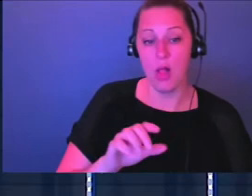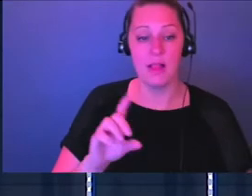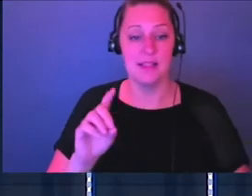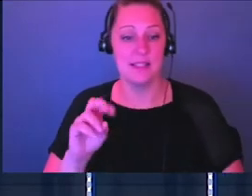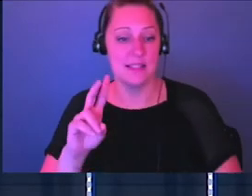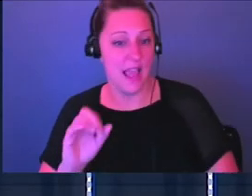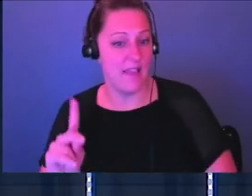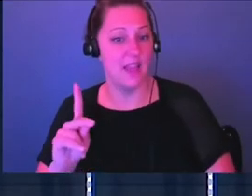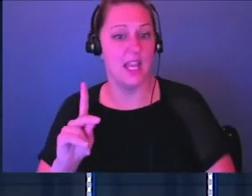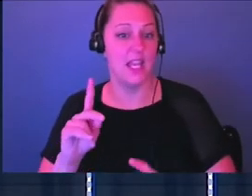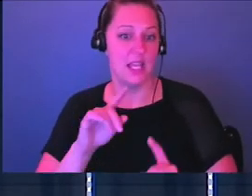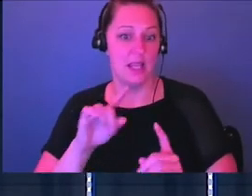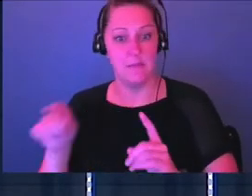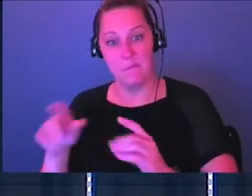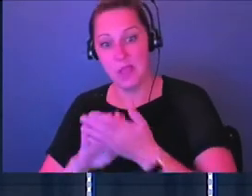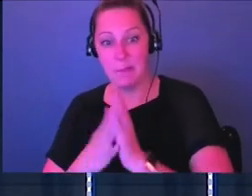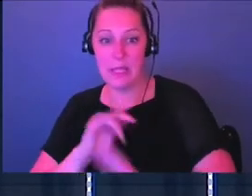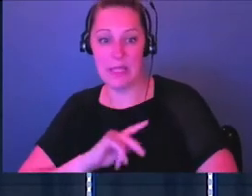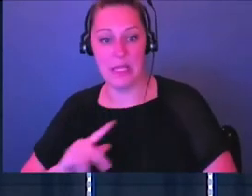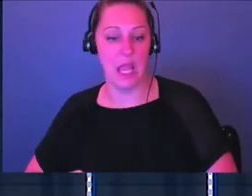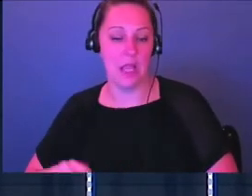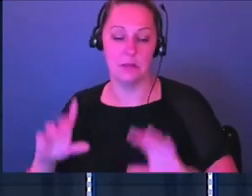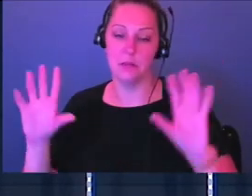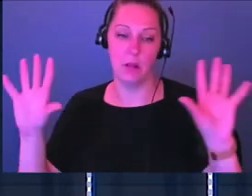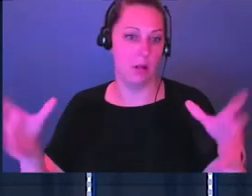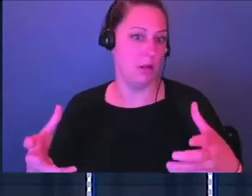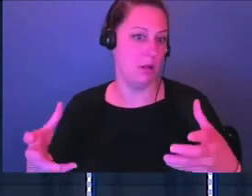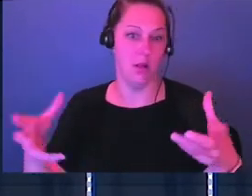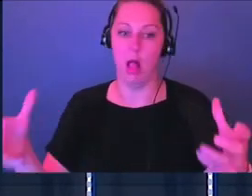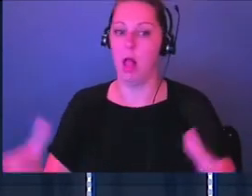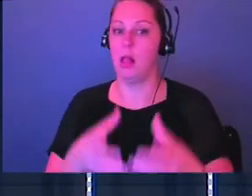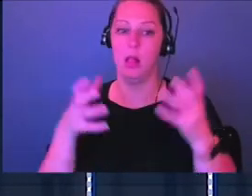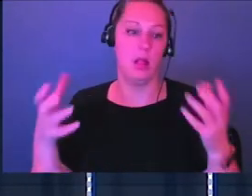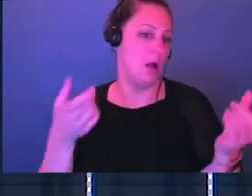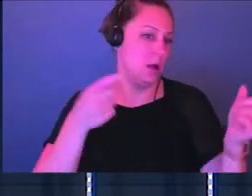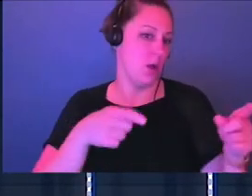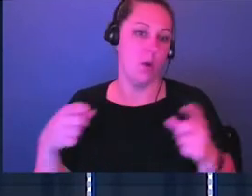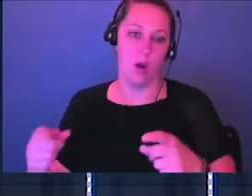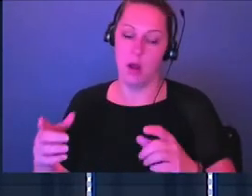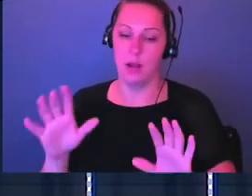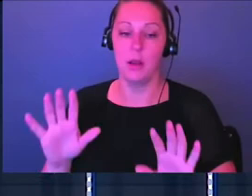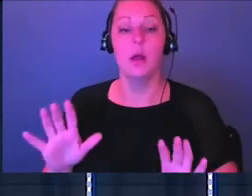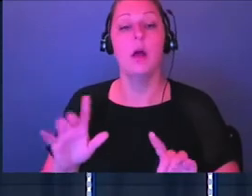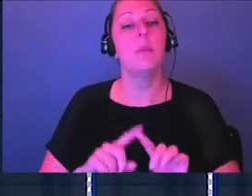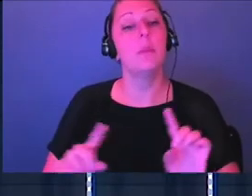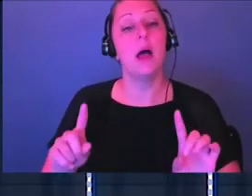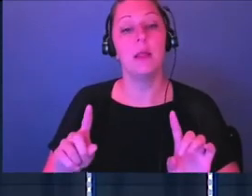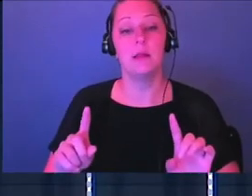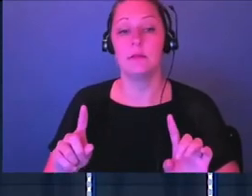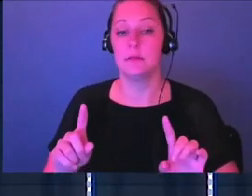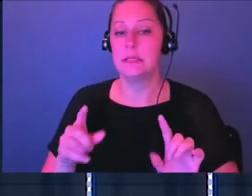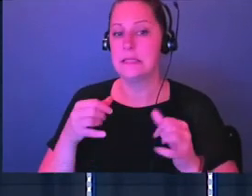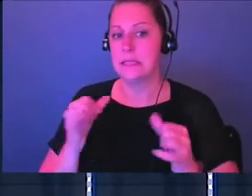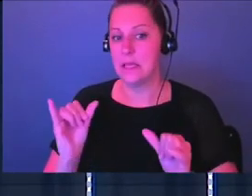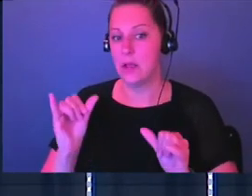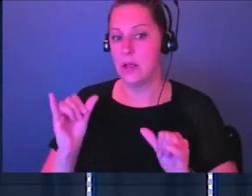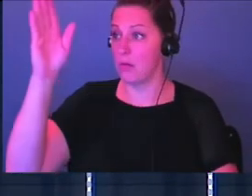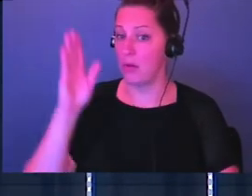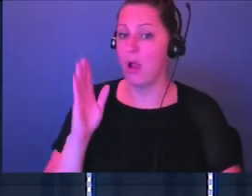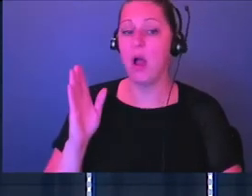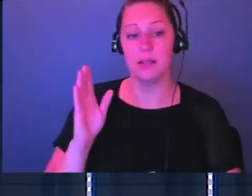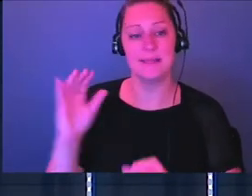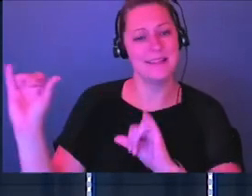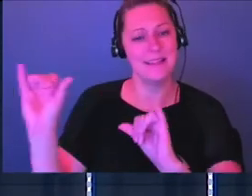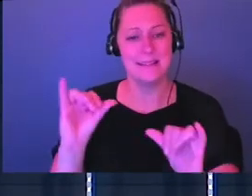really, it's got a lot of drama, you know what I'm saying? There's a lot to it that's like, okay, what's going on here? But I still don't think that it takes away from the fact that God wants to do the same thing in our